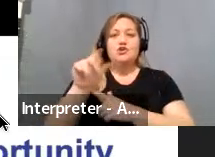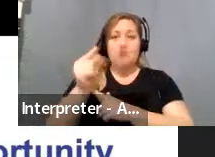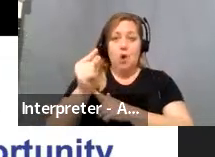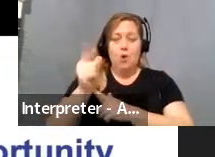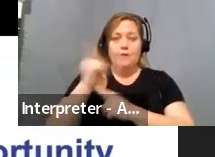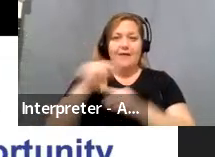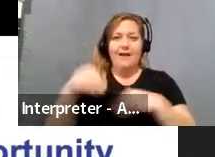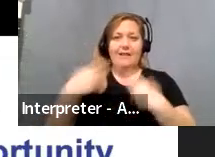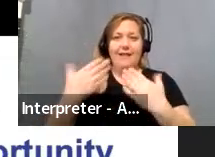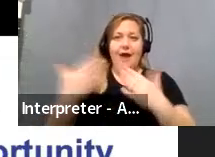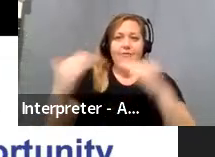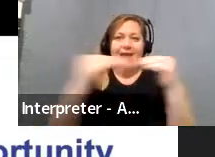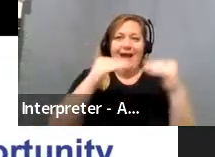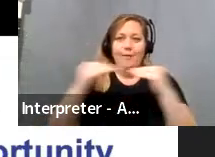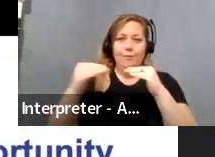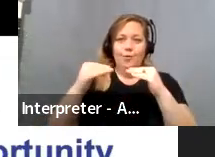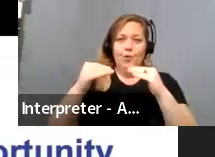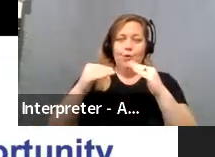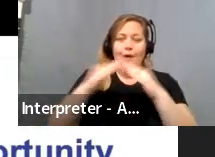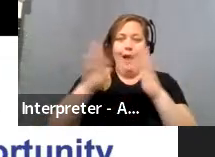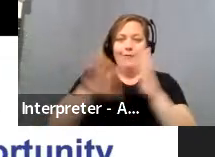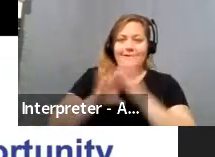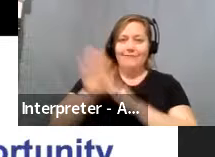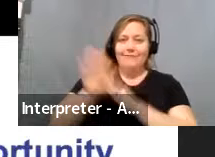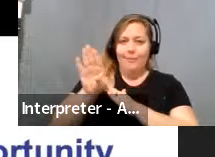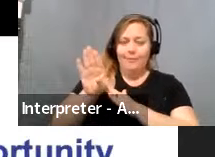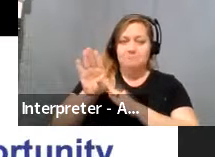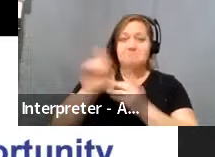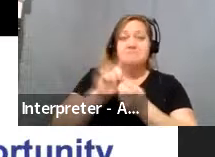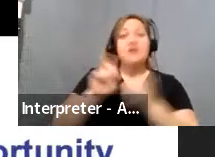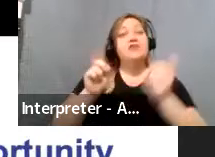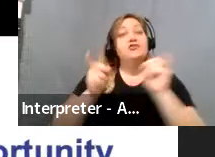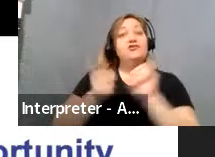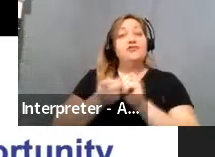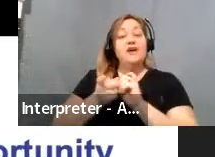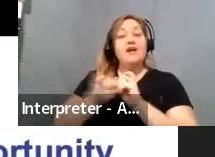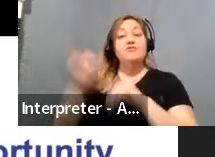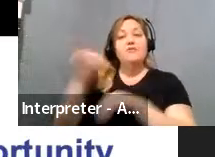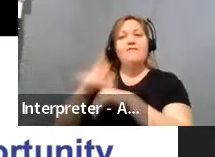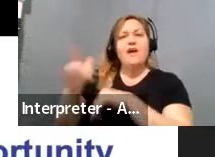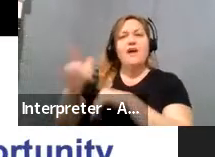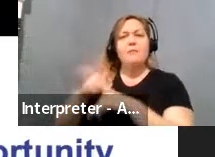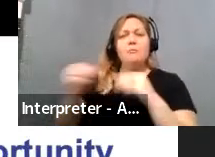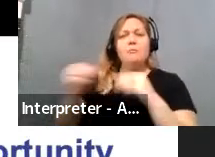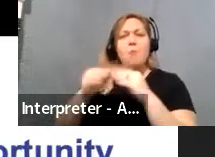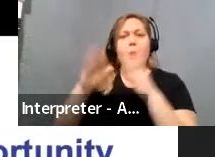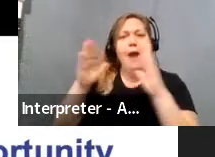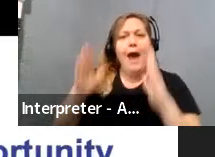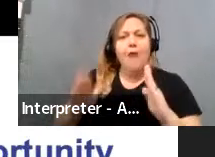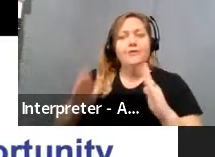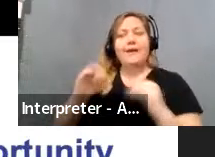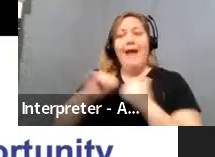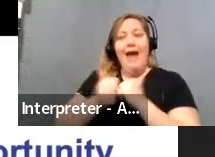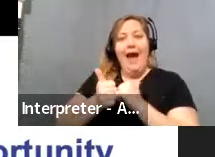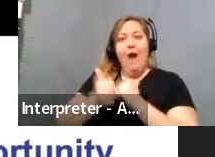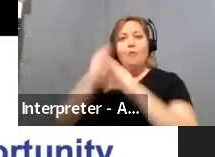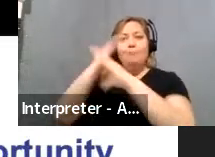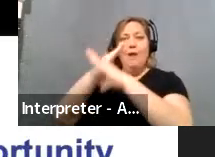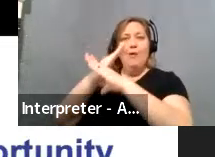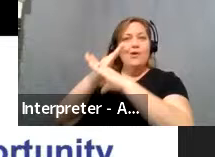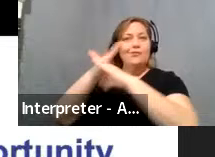housing development. These changes will enable a little more housing in every neighborhood by removing barriers to housing growth.